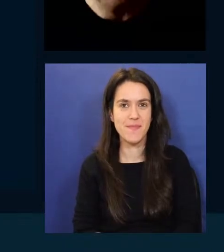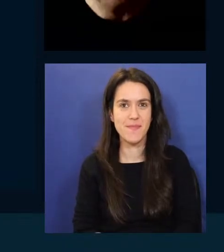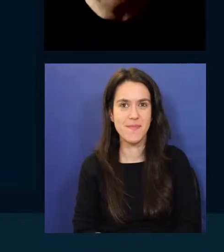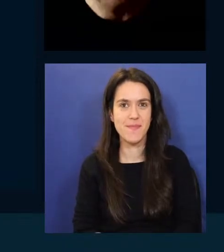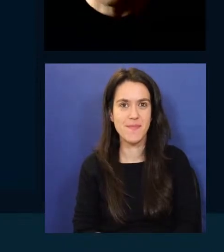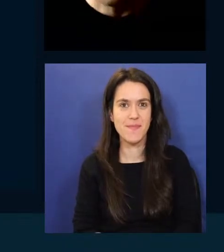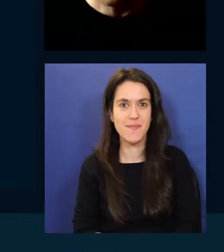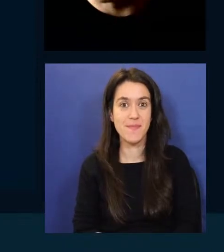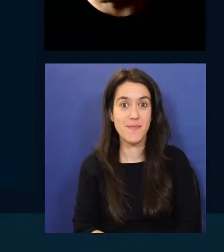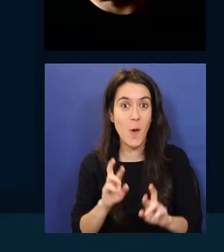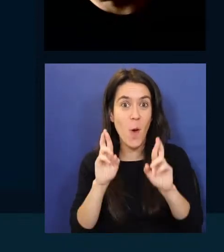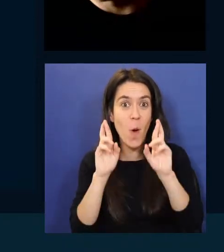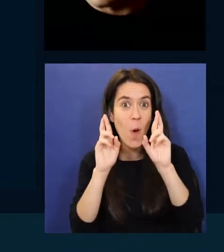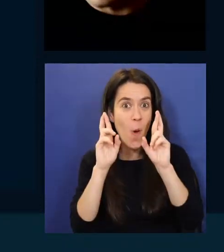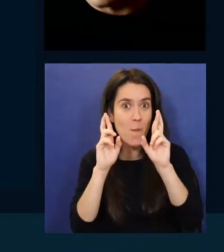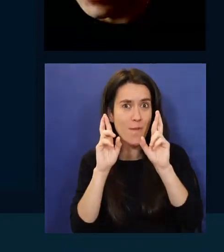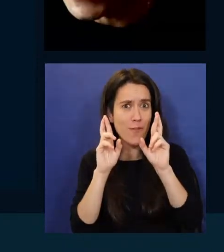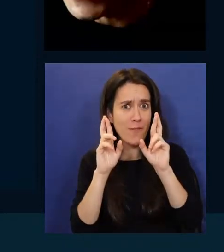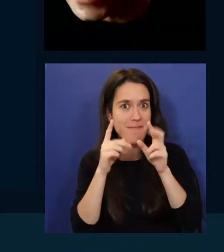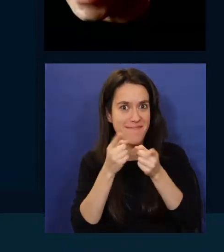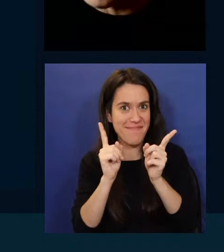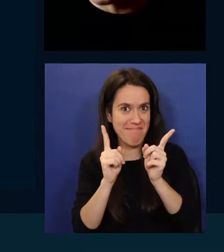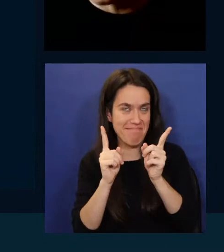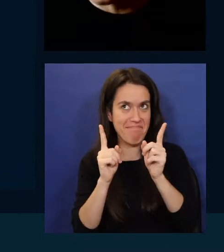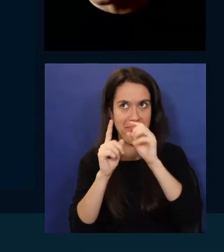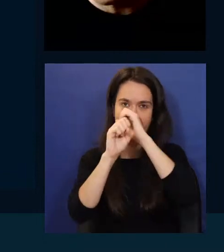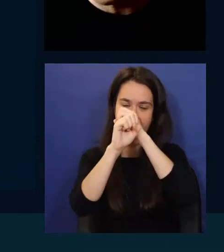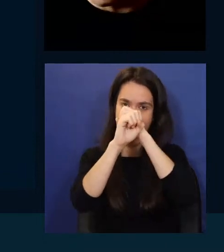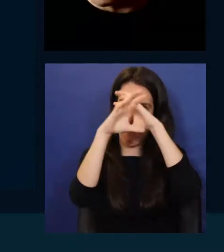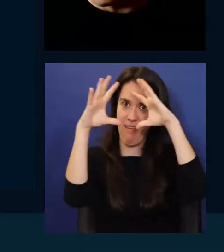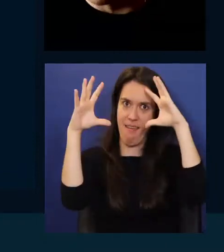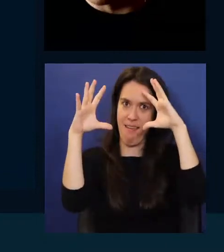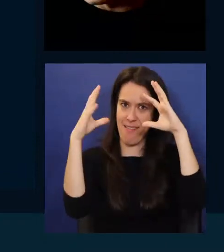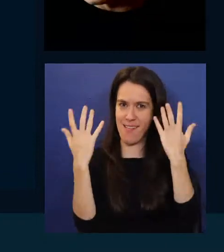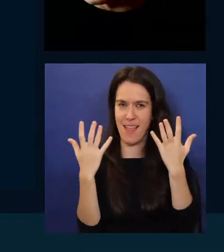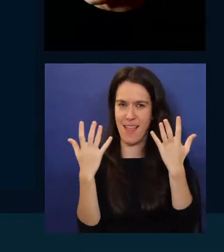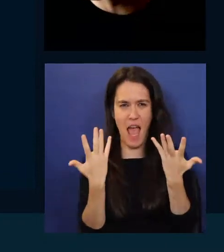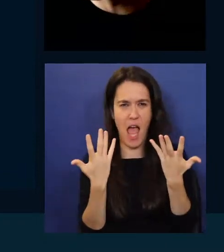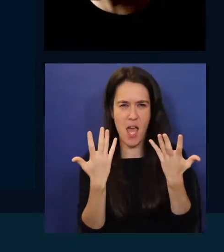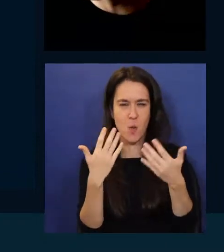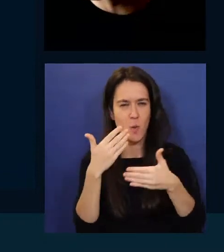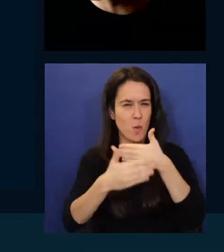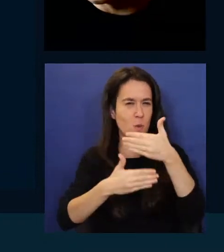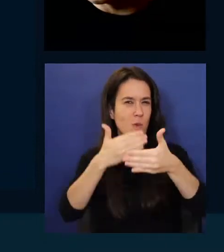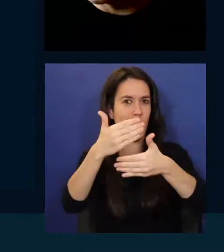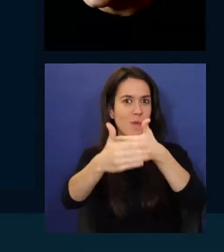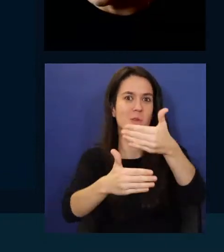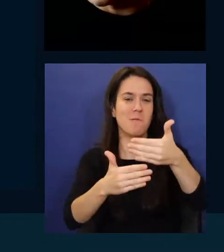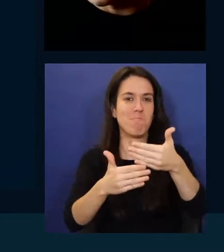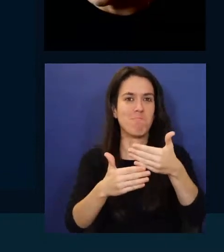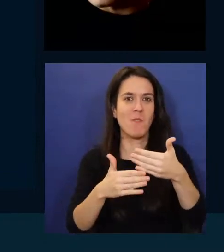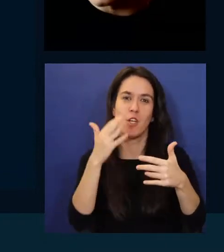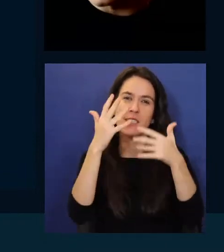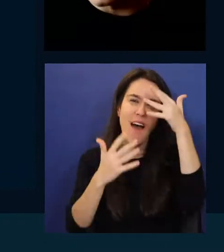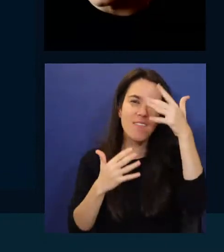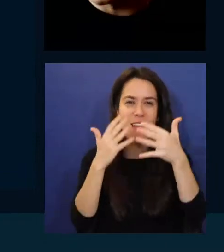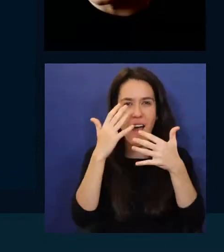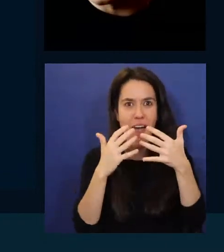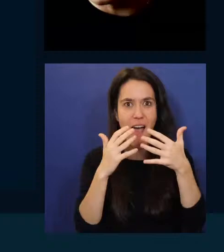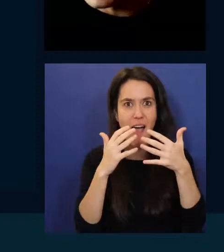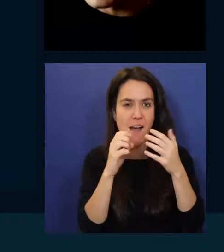Hopefully that sort of gave you a good sense of the whole end-to-end experience, let's say for a data scientist as they're sort of